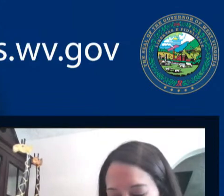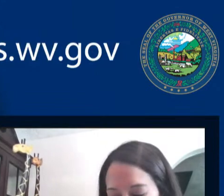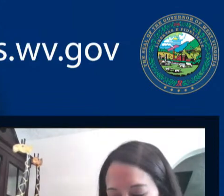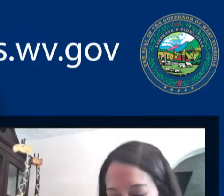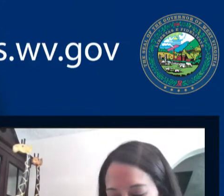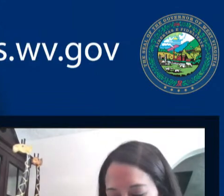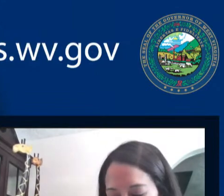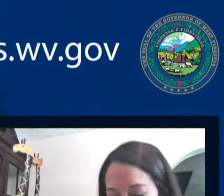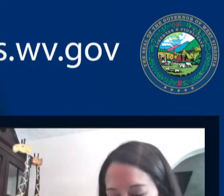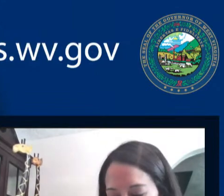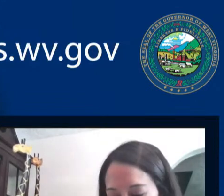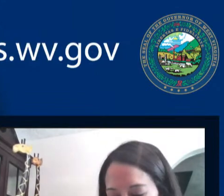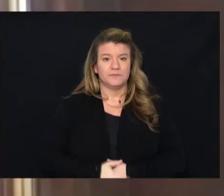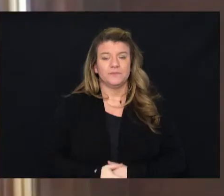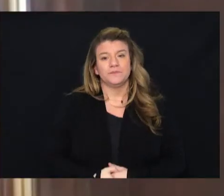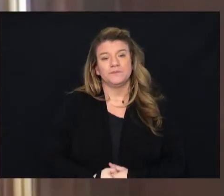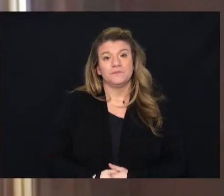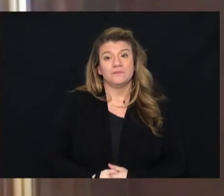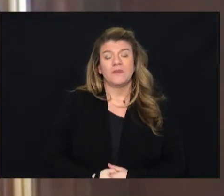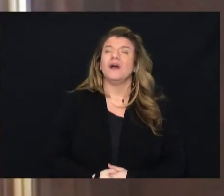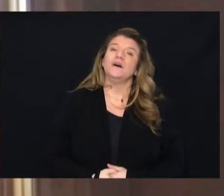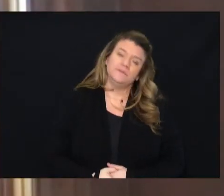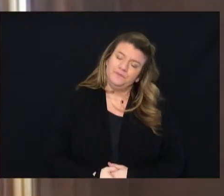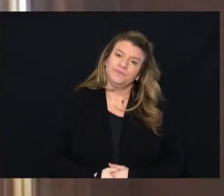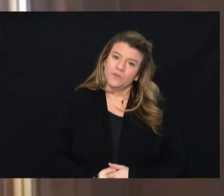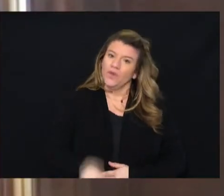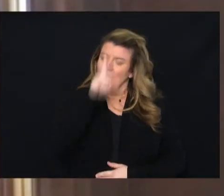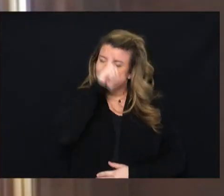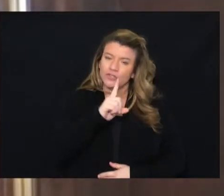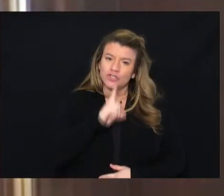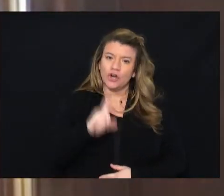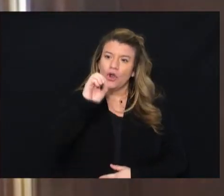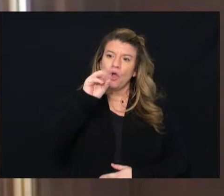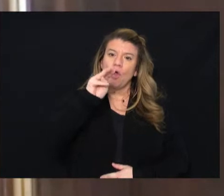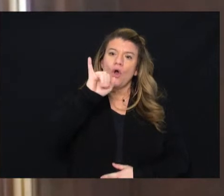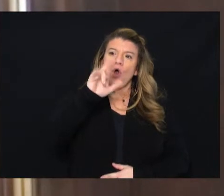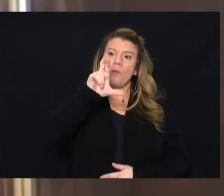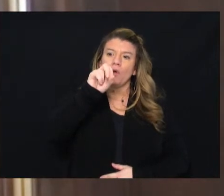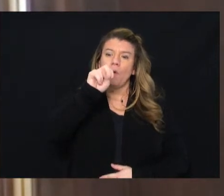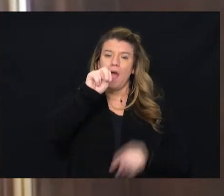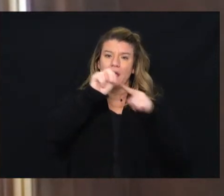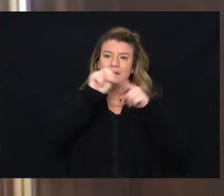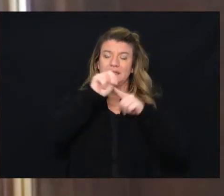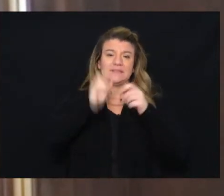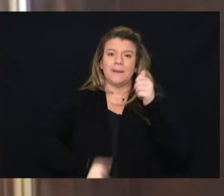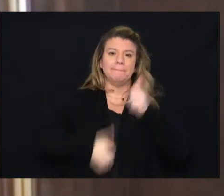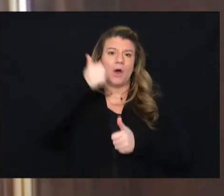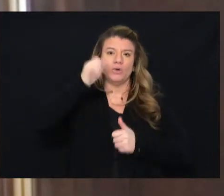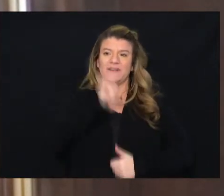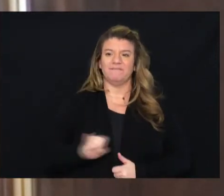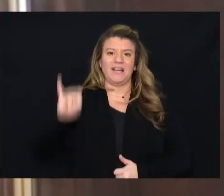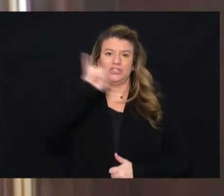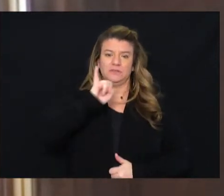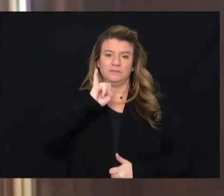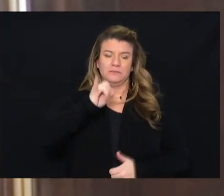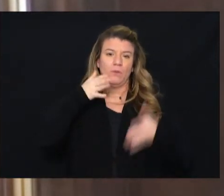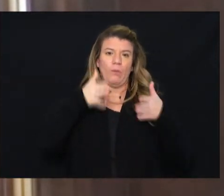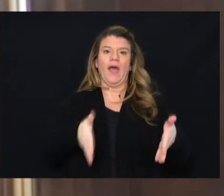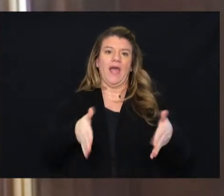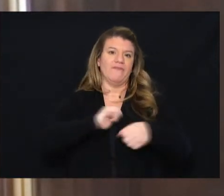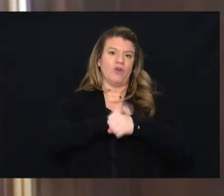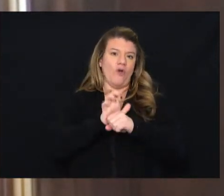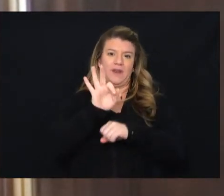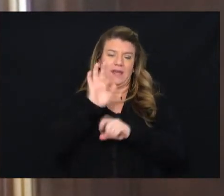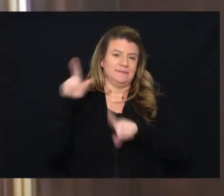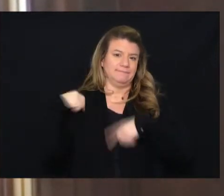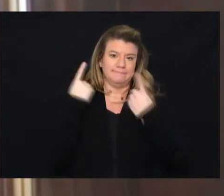Governor. Absolutely, Omicron is by far the most infectious form of COVID-19 that we've ever